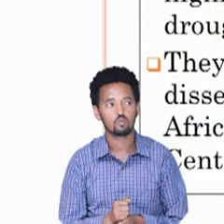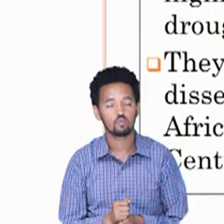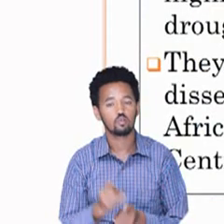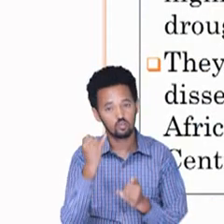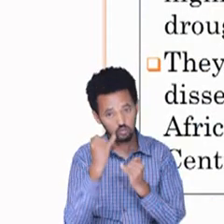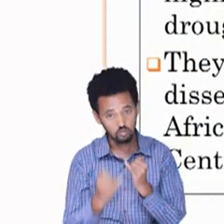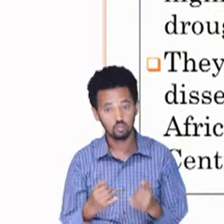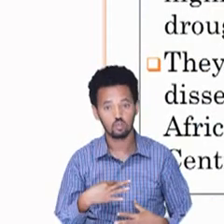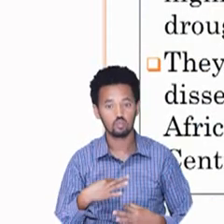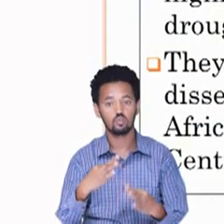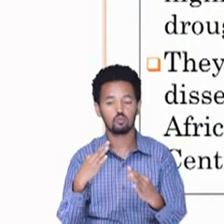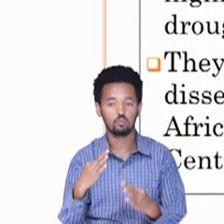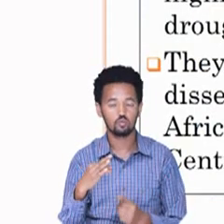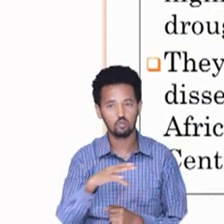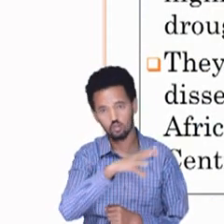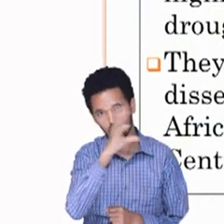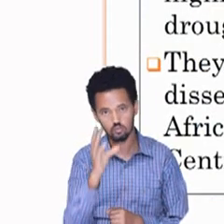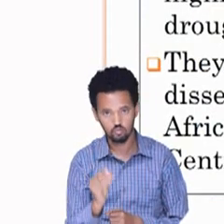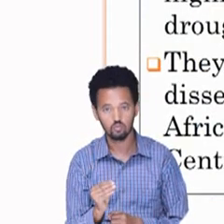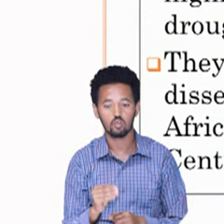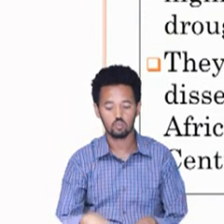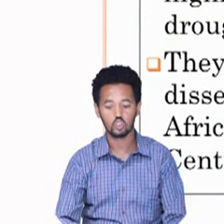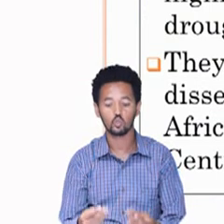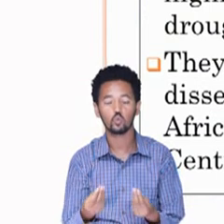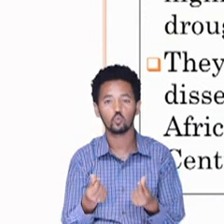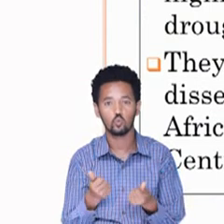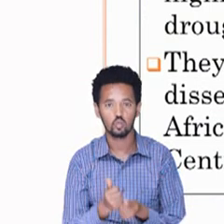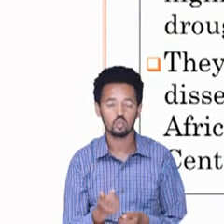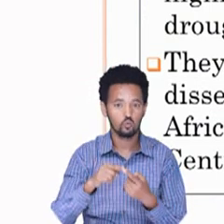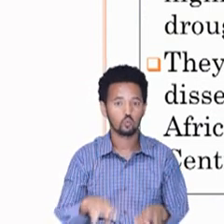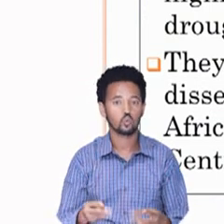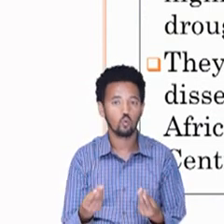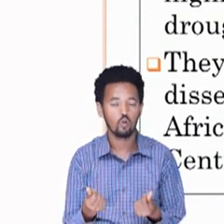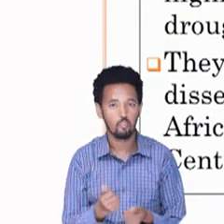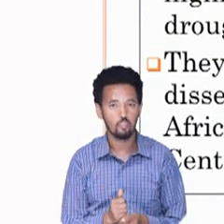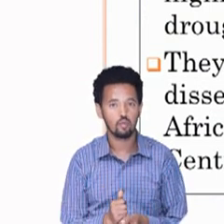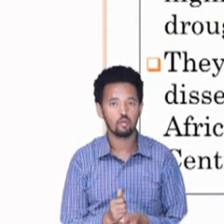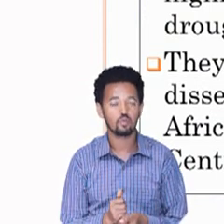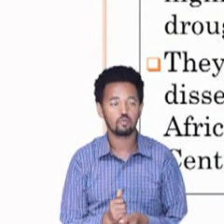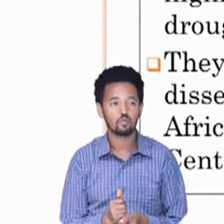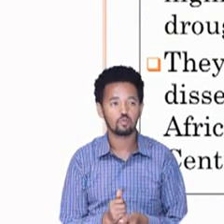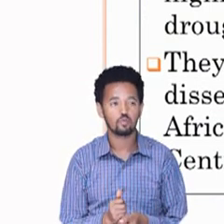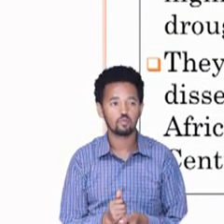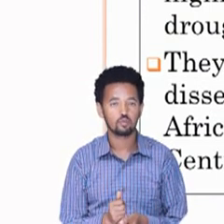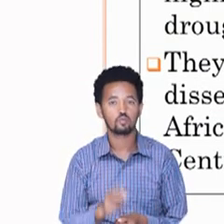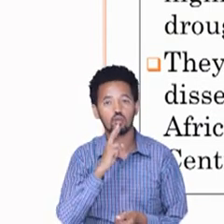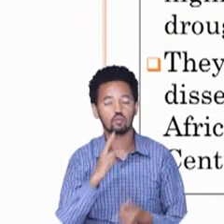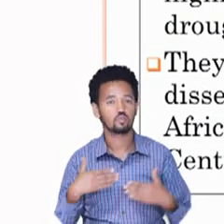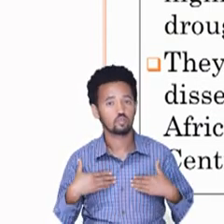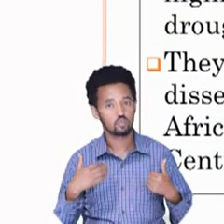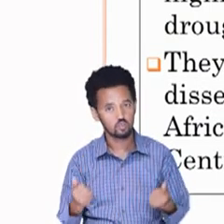The last type of African soil is Vertosols. Vertosols are